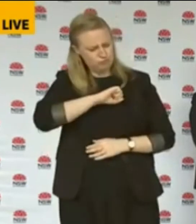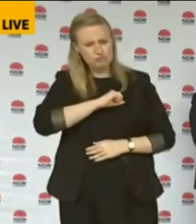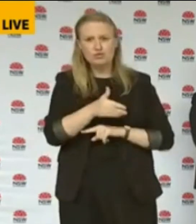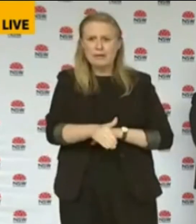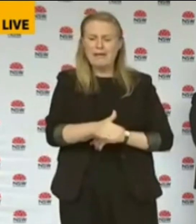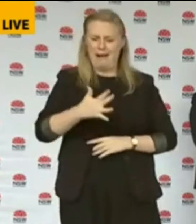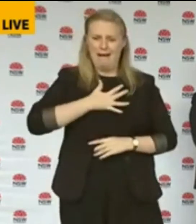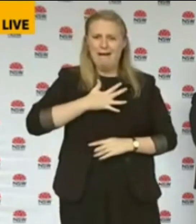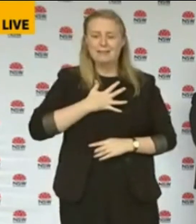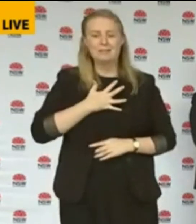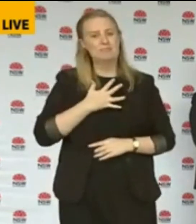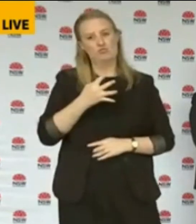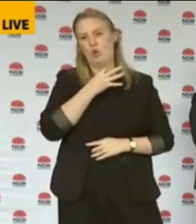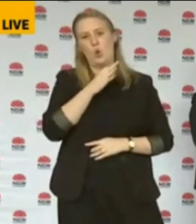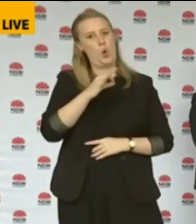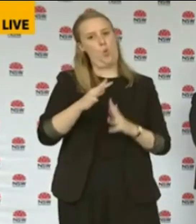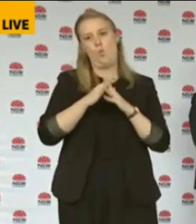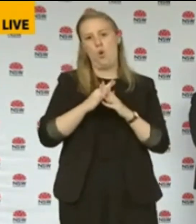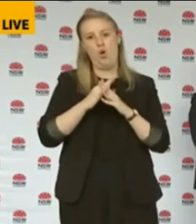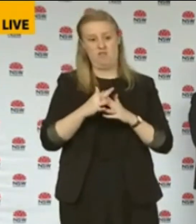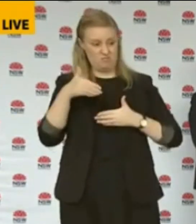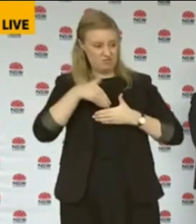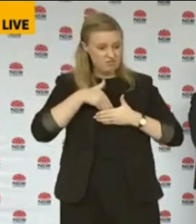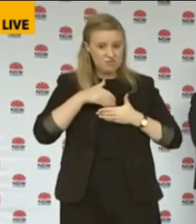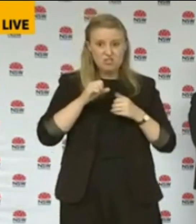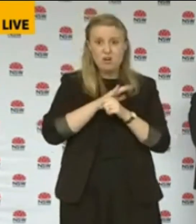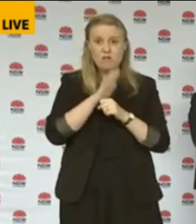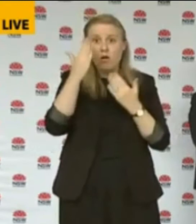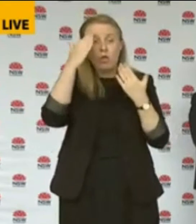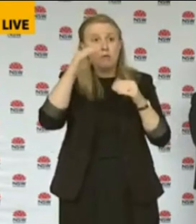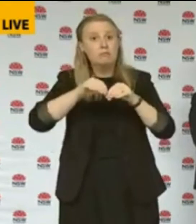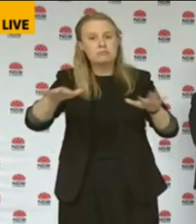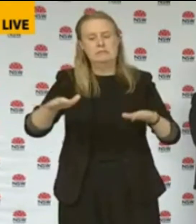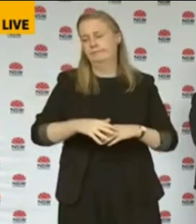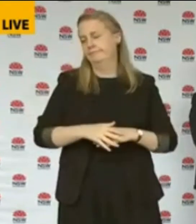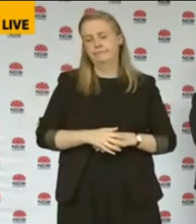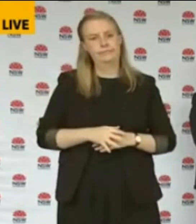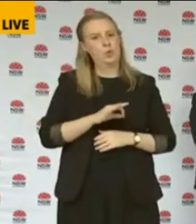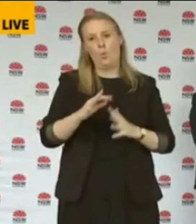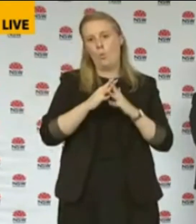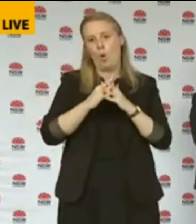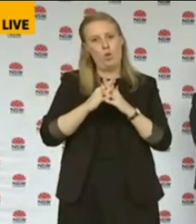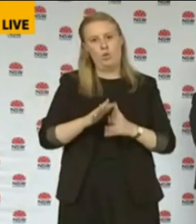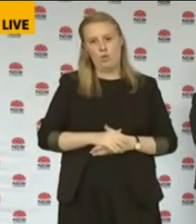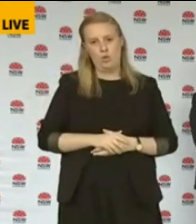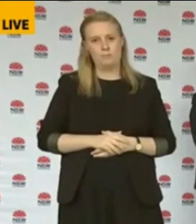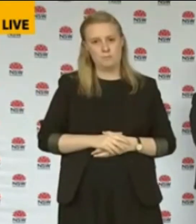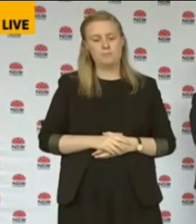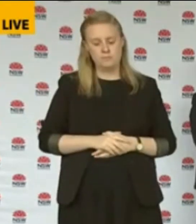end up with COVID. Don't go. Don't spread it. I also want to point out that